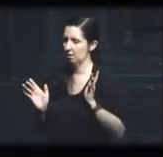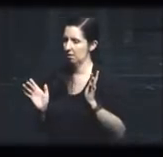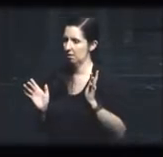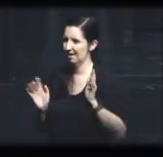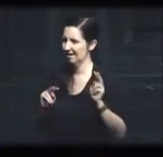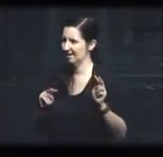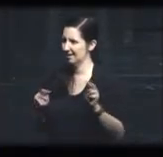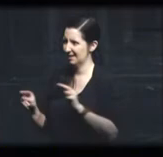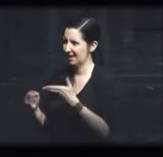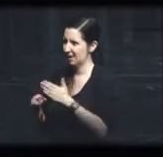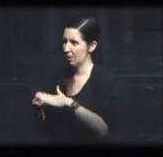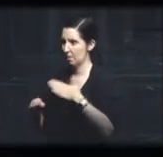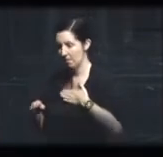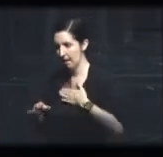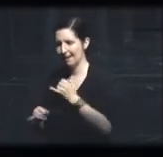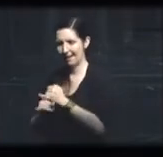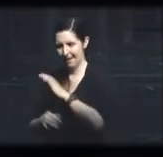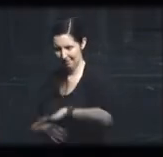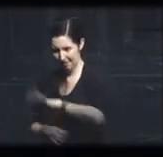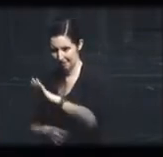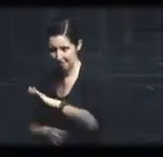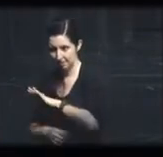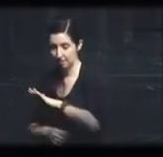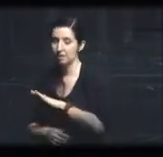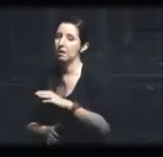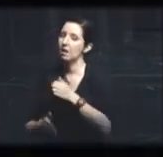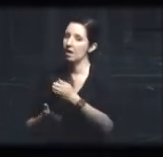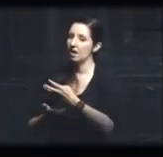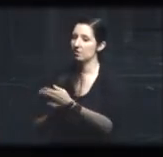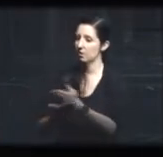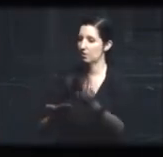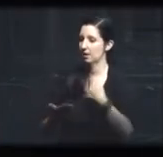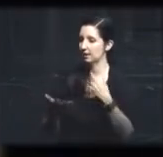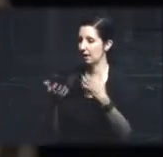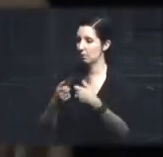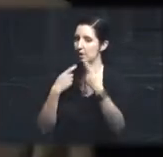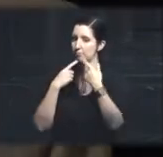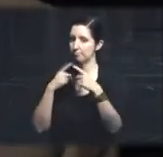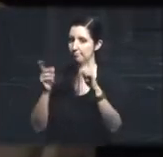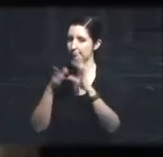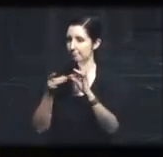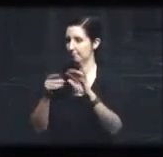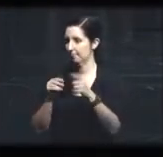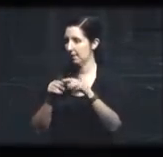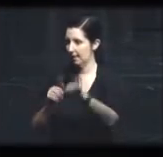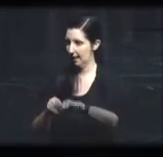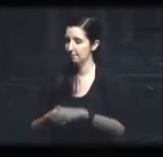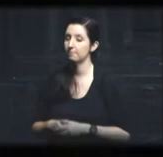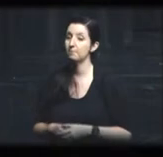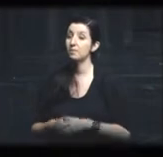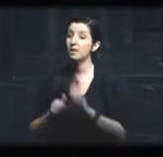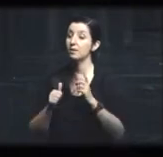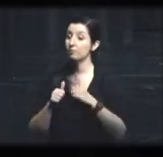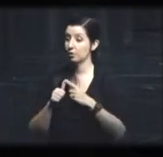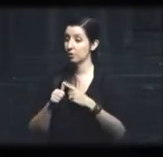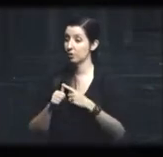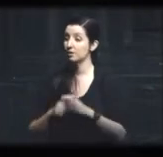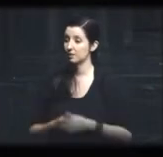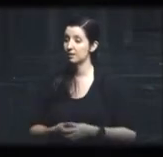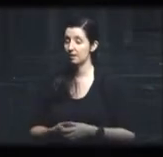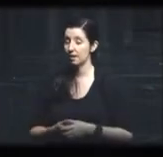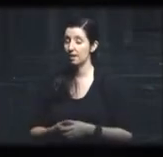on our campus. So I think there's a couple of things that are worth saying about this. One is certainly